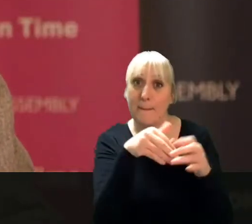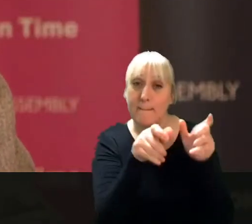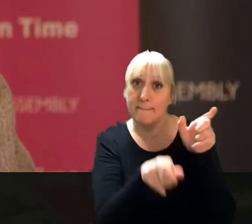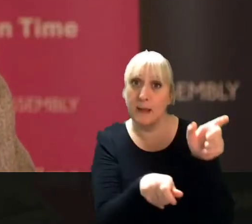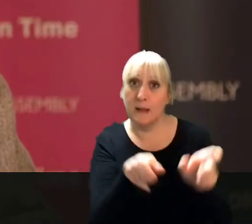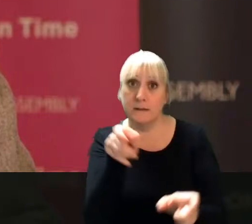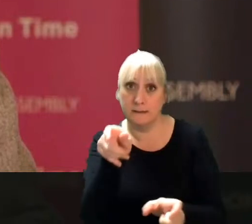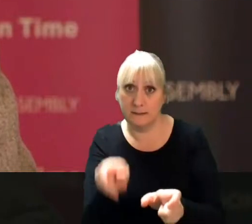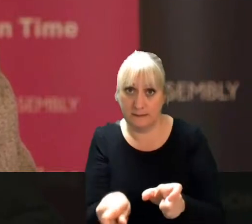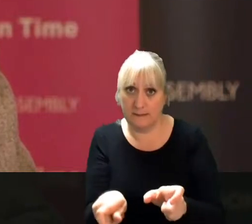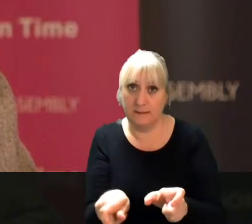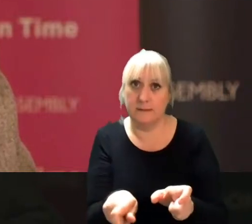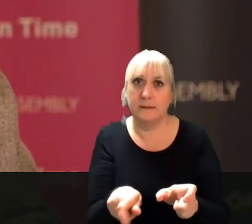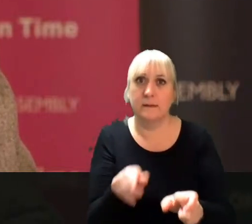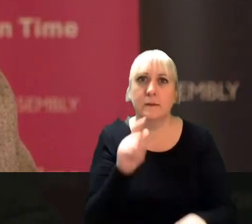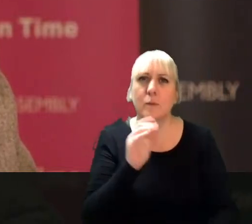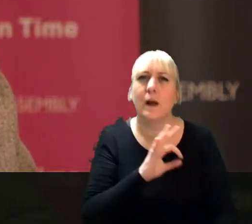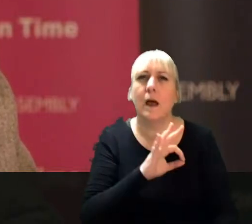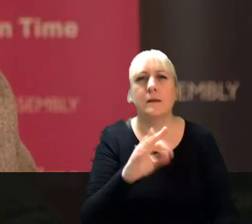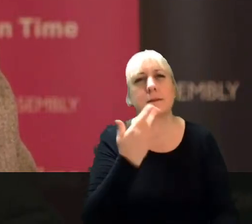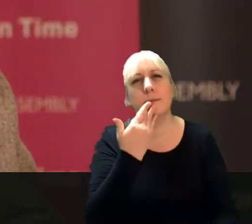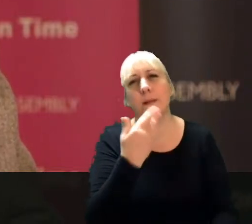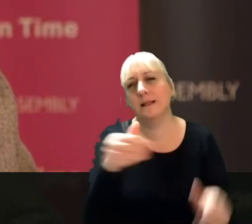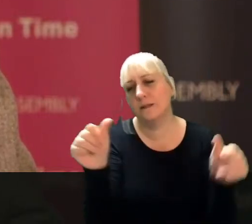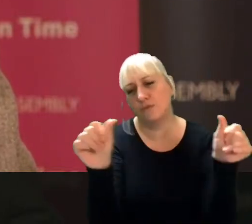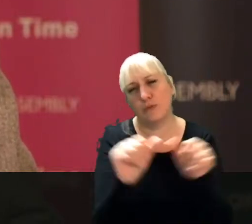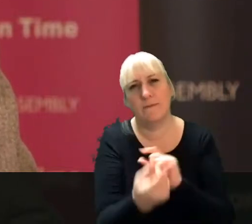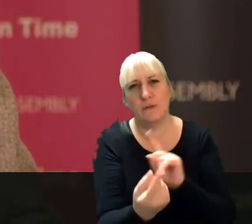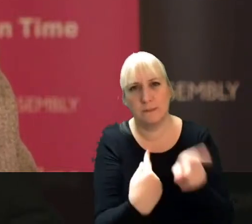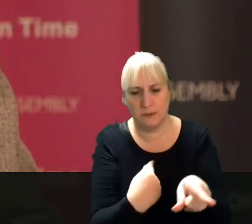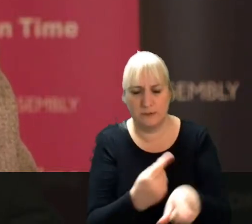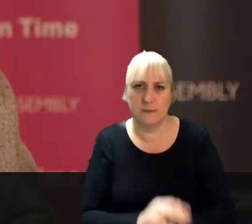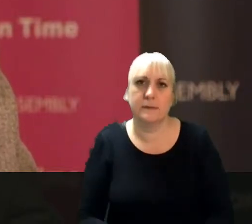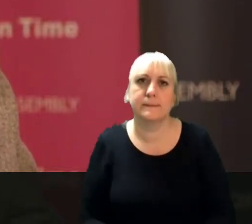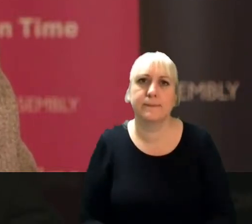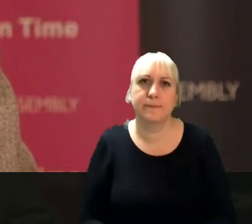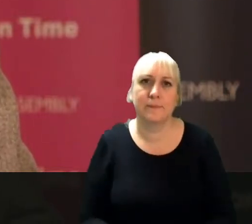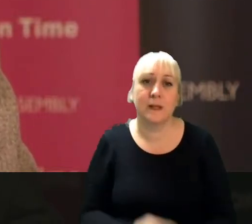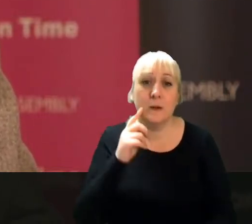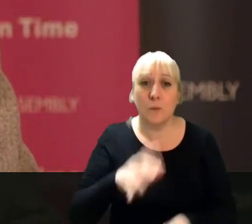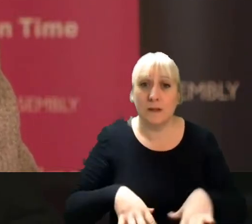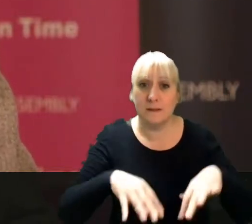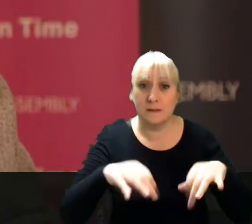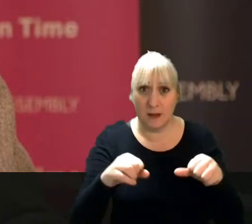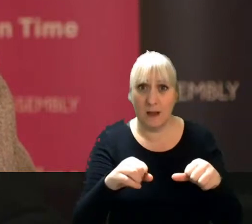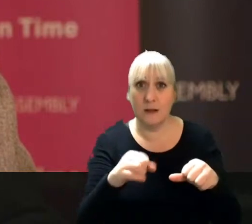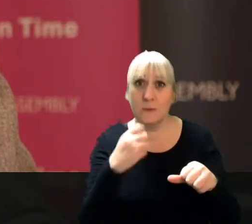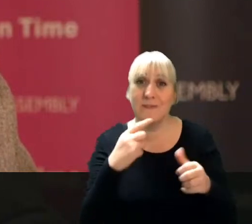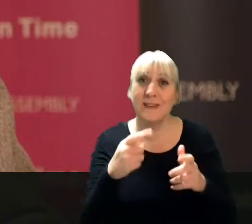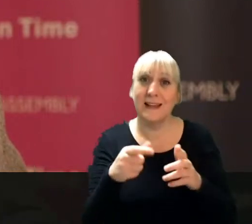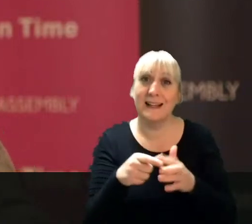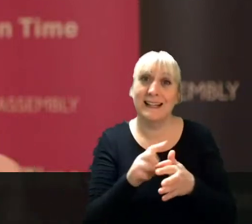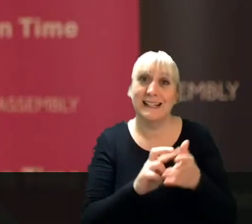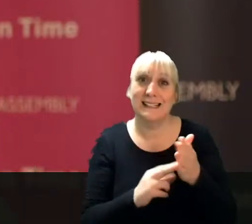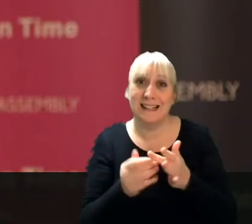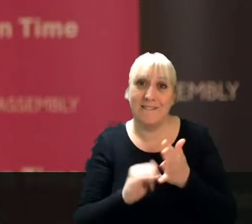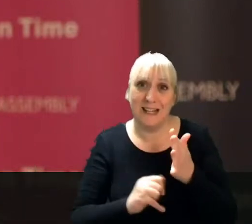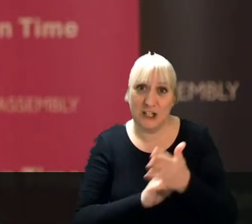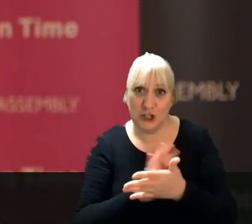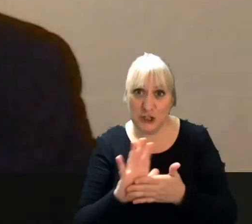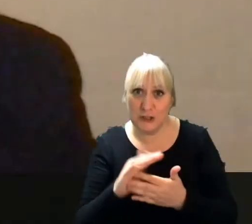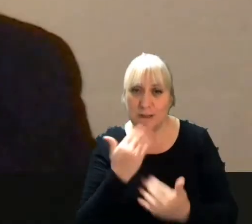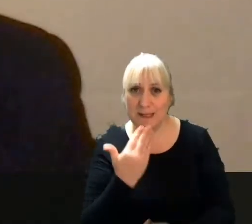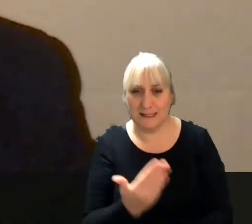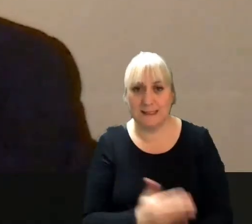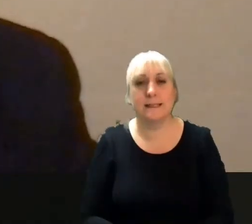very brief responses, please. Can I start with Assembly Member Devonish, please? Jackie, you